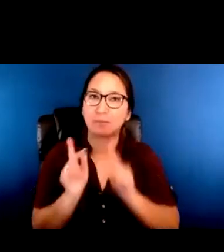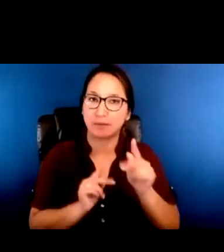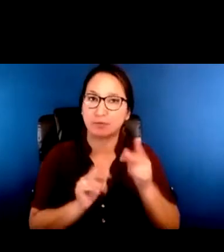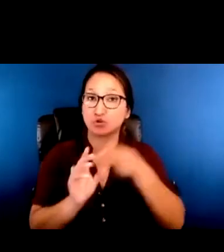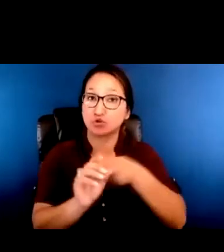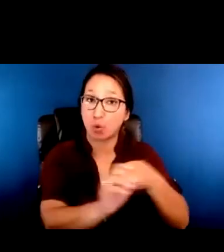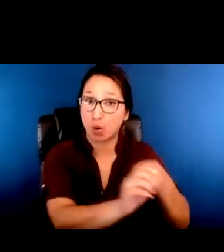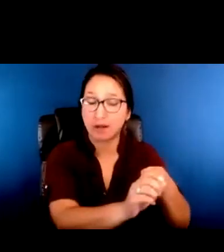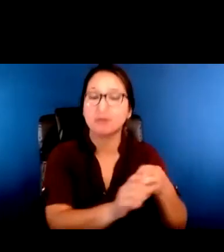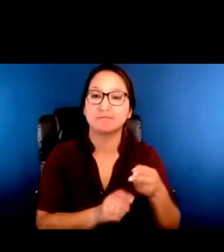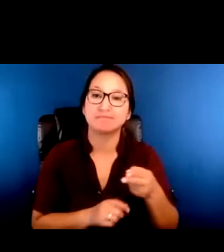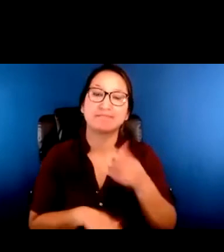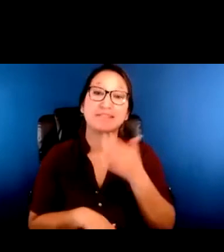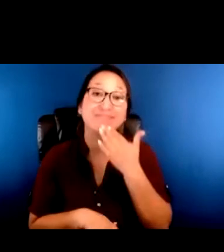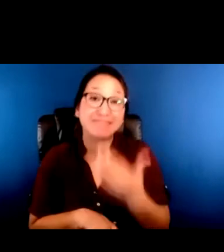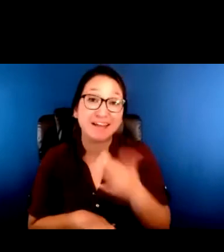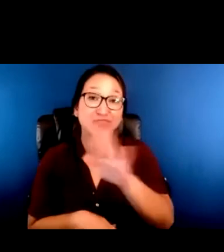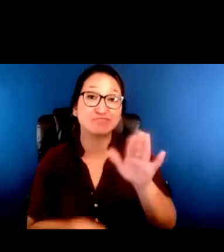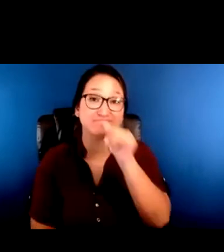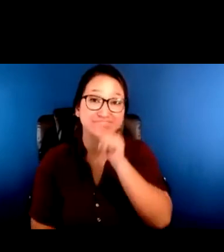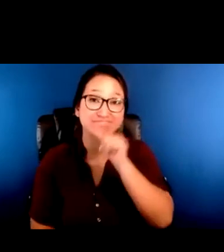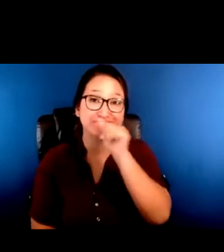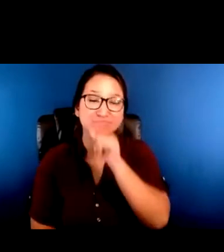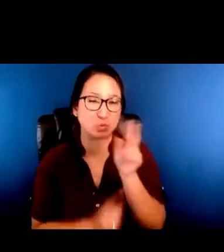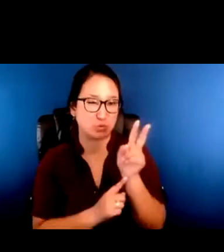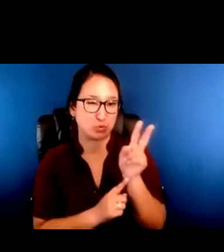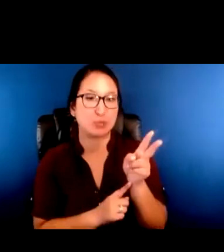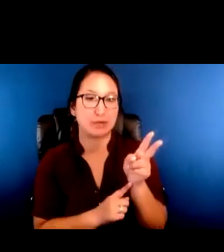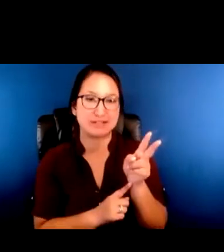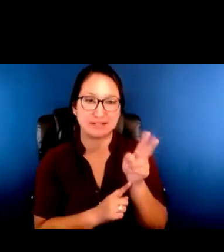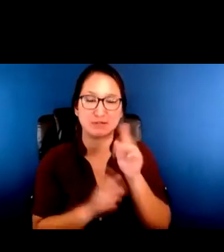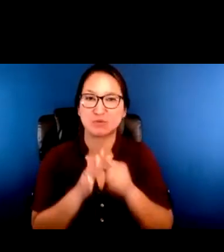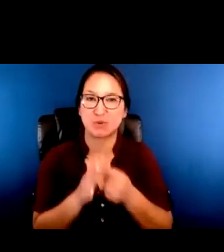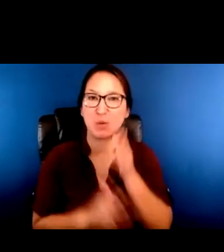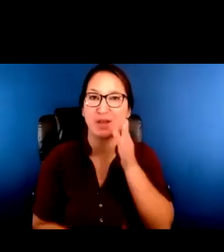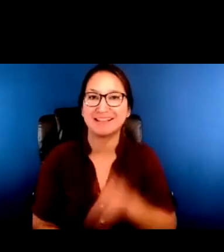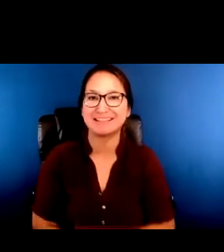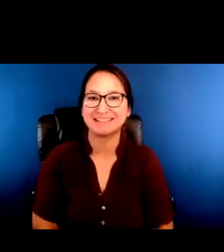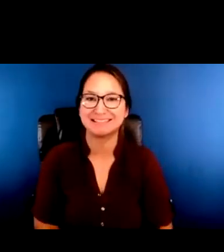move forward. Thank you for your patience, and 2 minutes from now, we'll start.